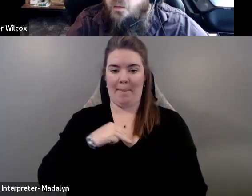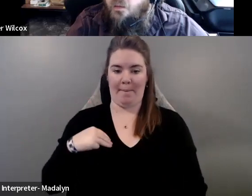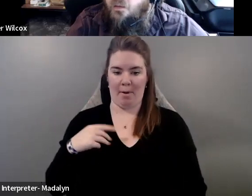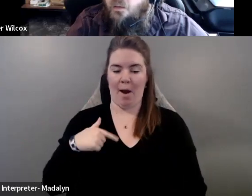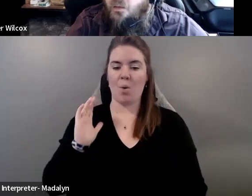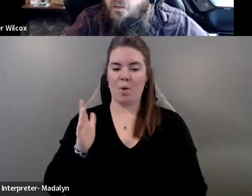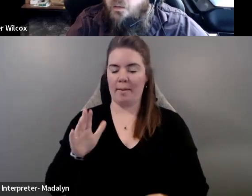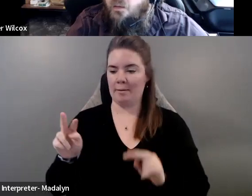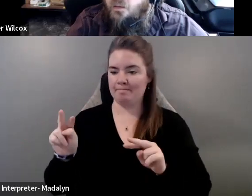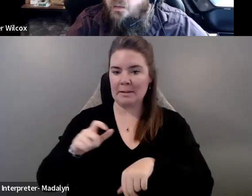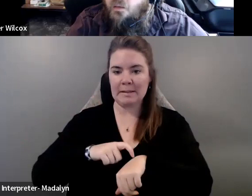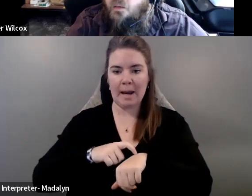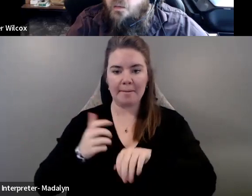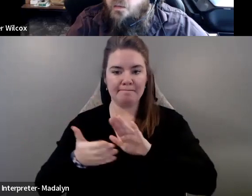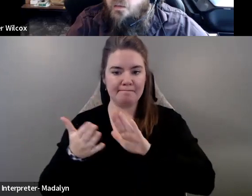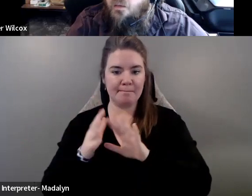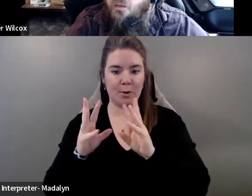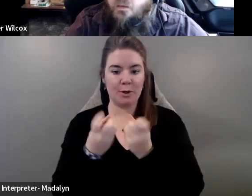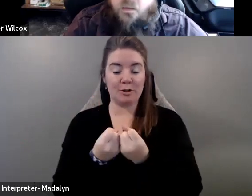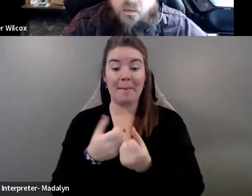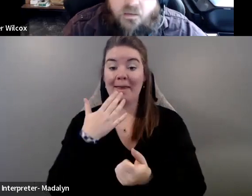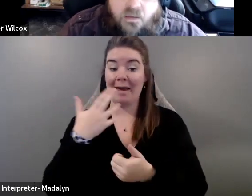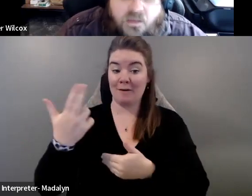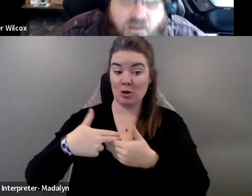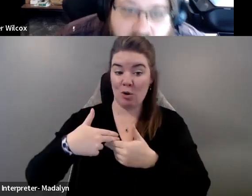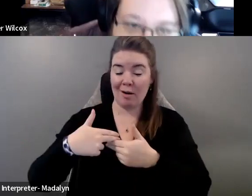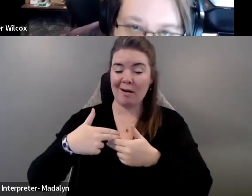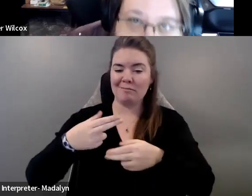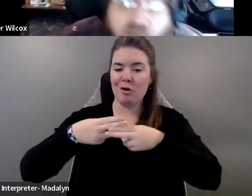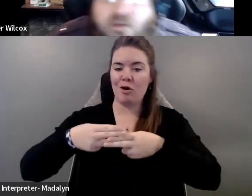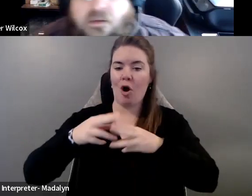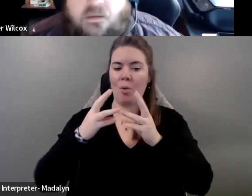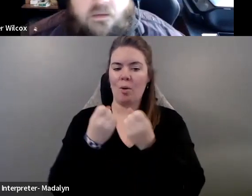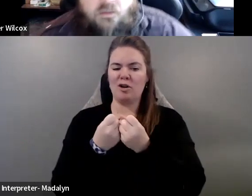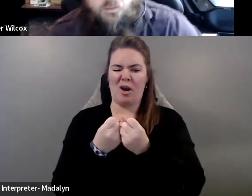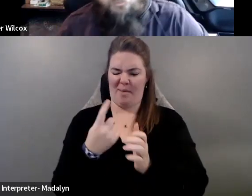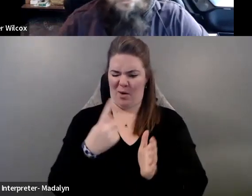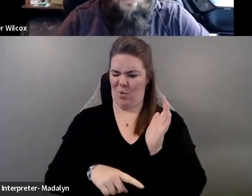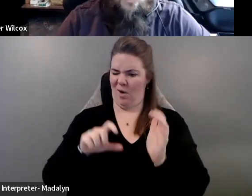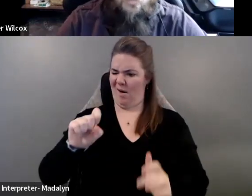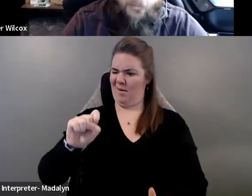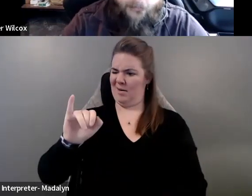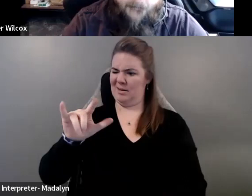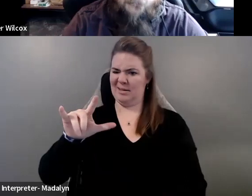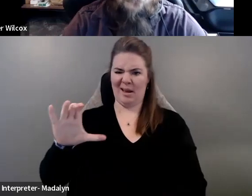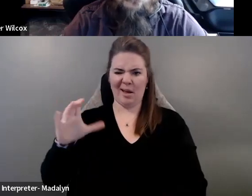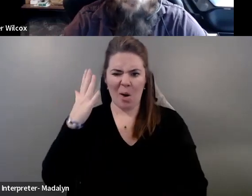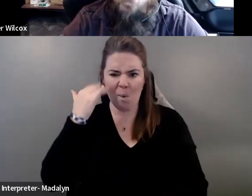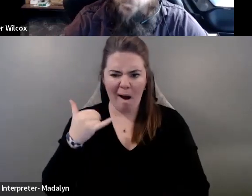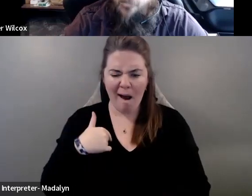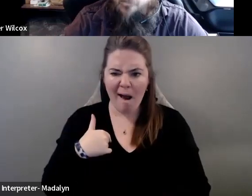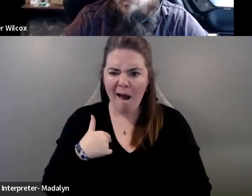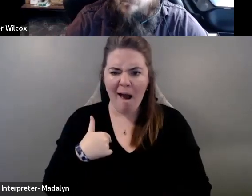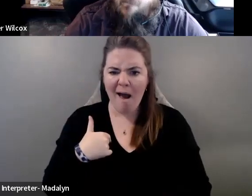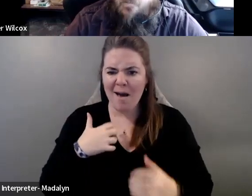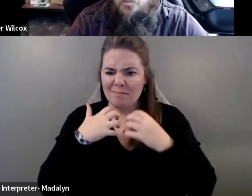you for joining the workshop, which is entitled, What is a SILC and Why Should I Care? I'd like to mention a few housekeeping